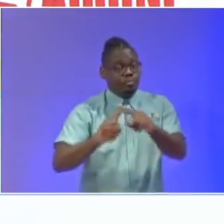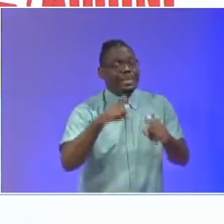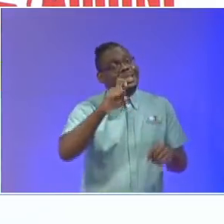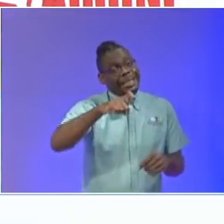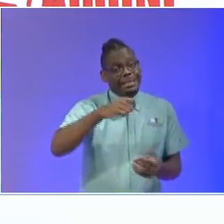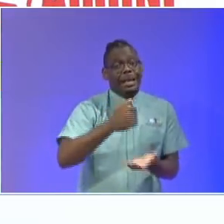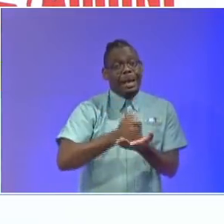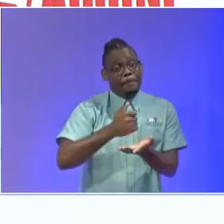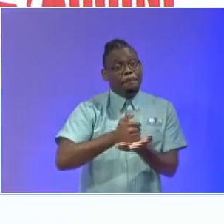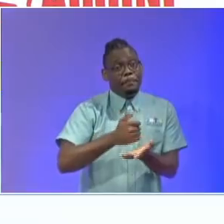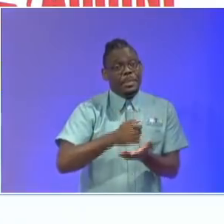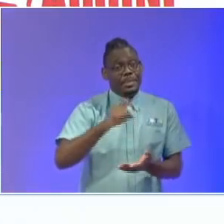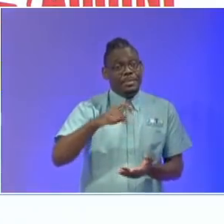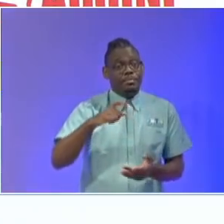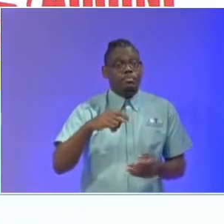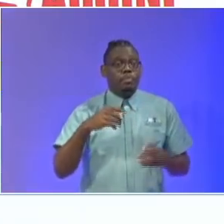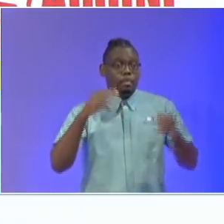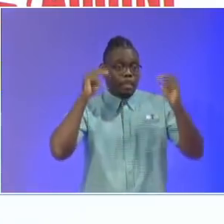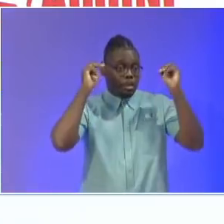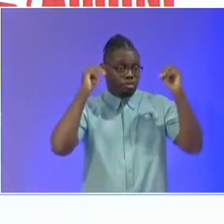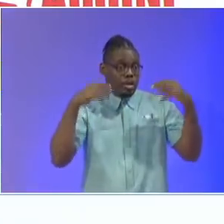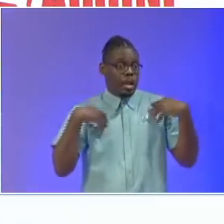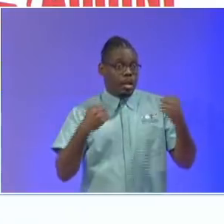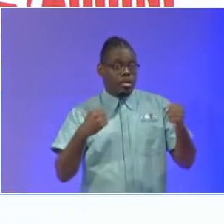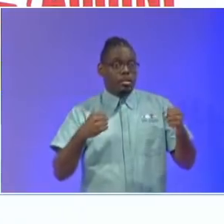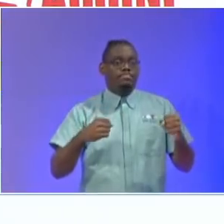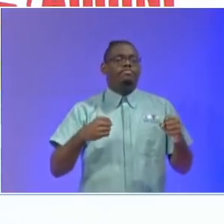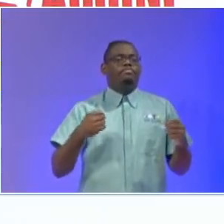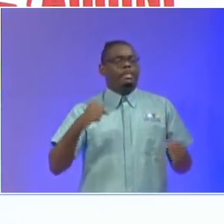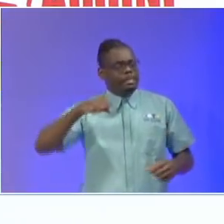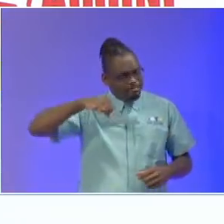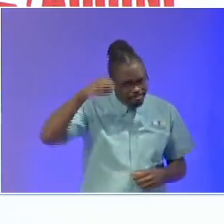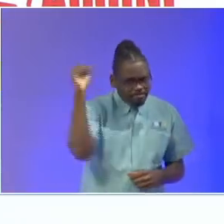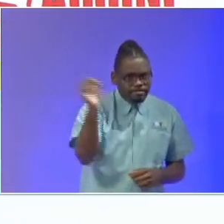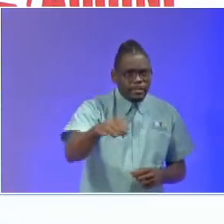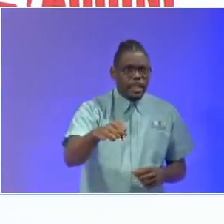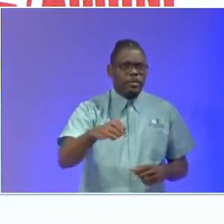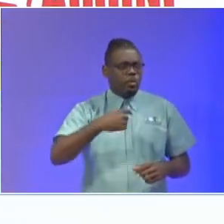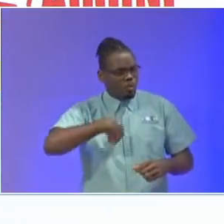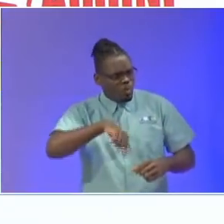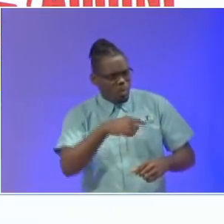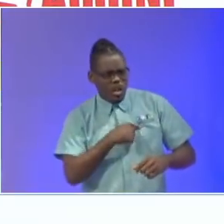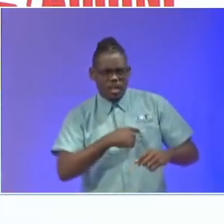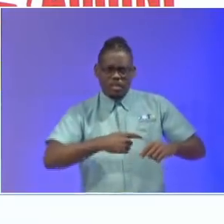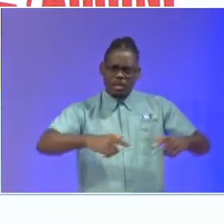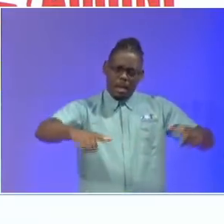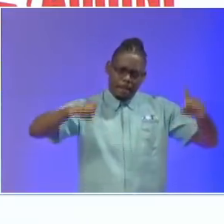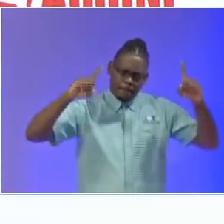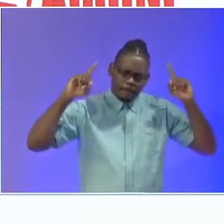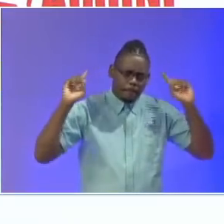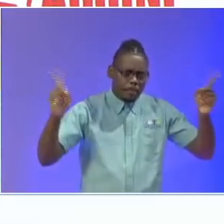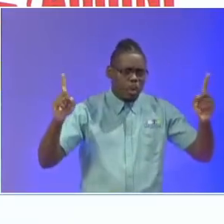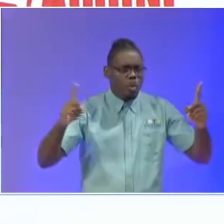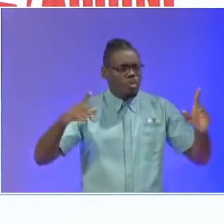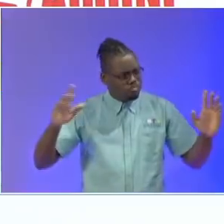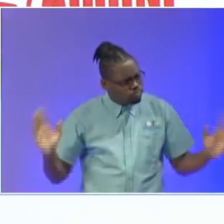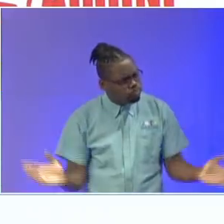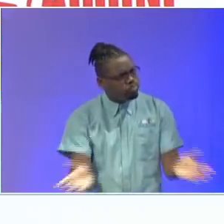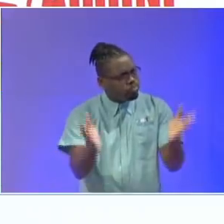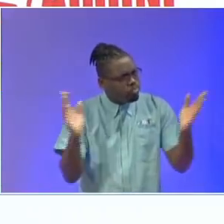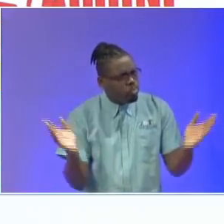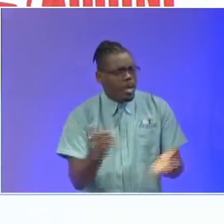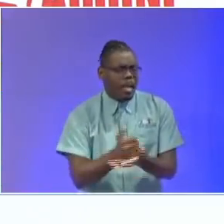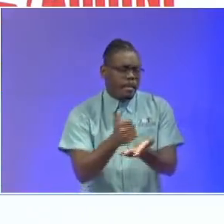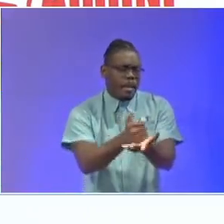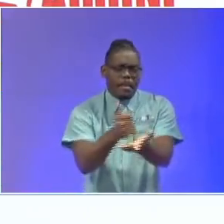but through initiatives guided by Dr. Hazel Othello, who has spoken about it here, we have